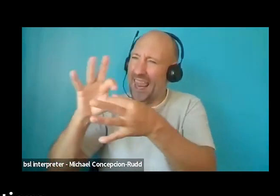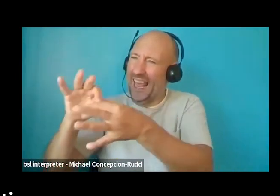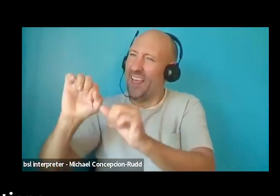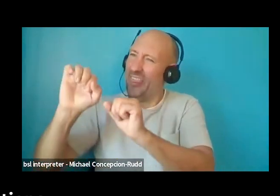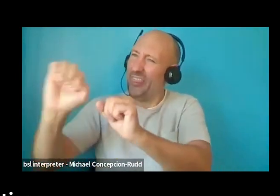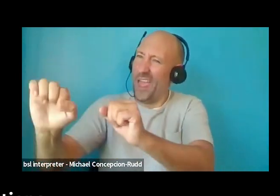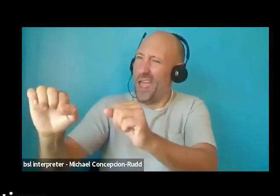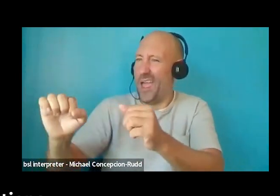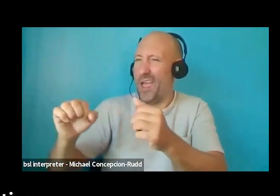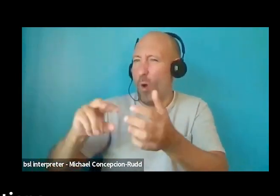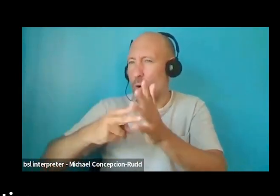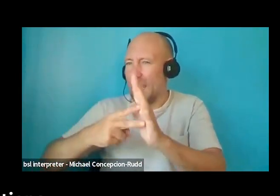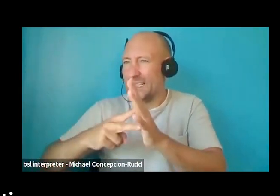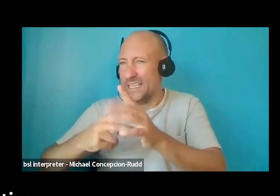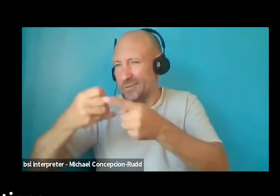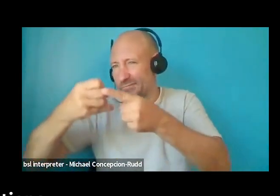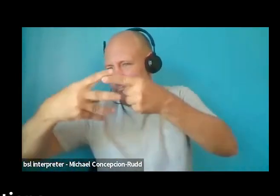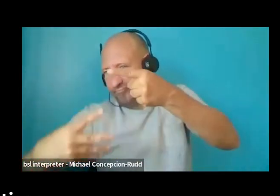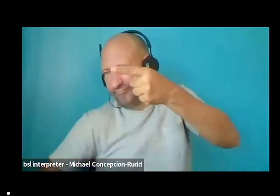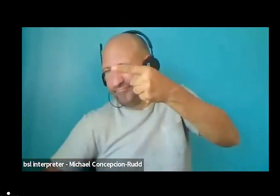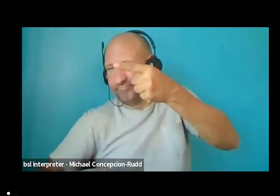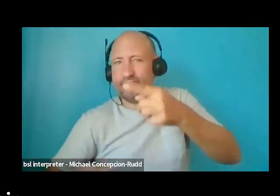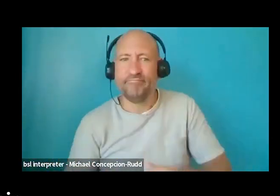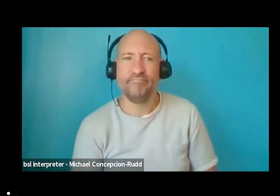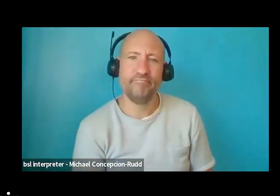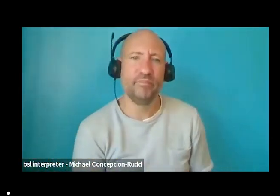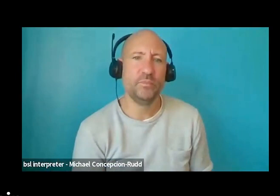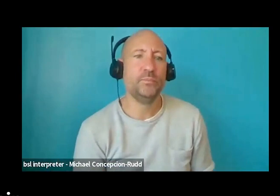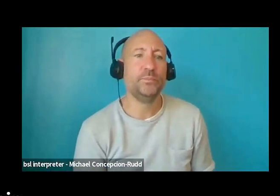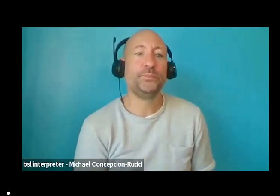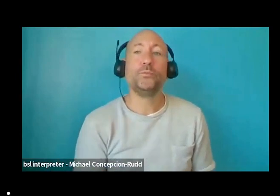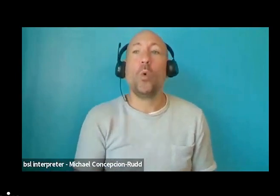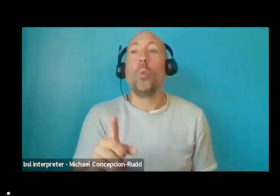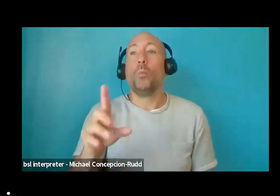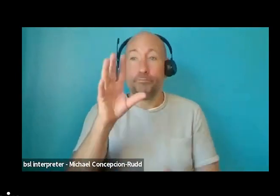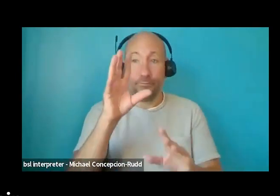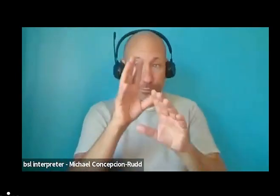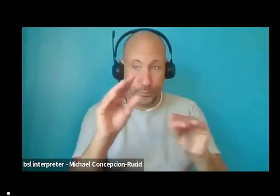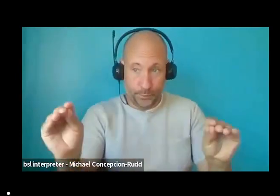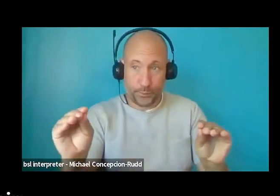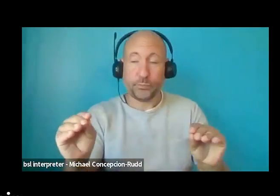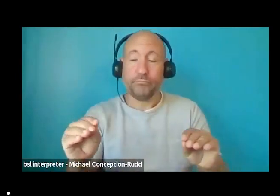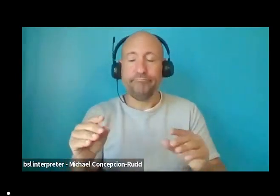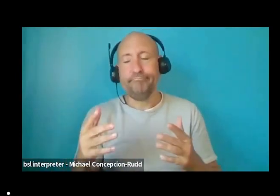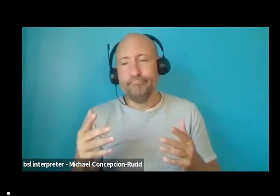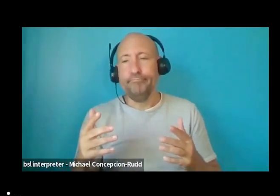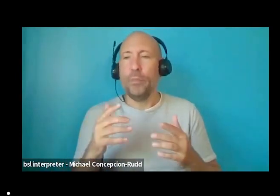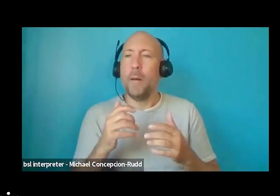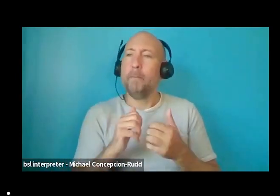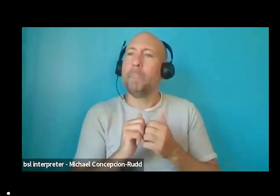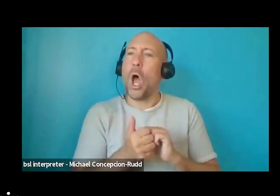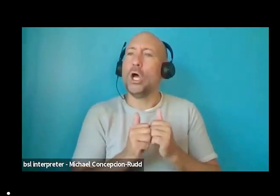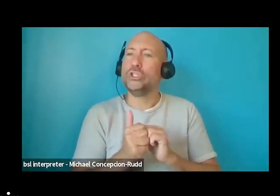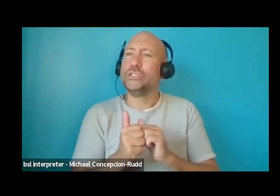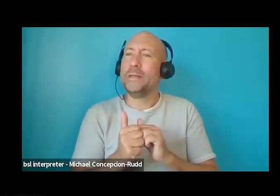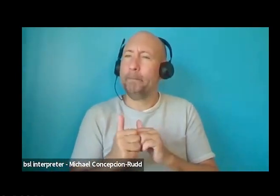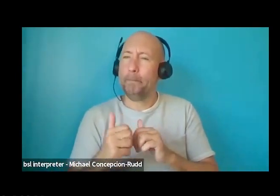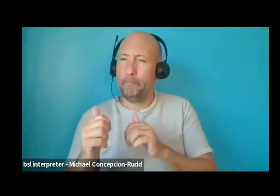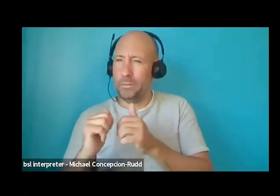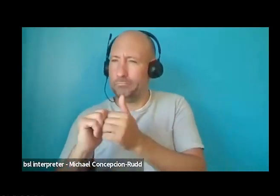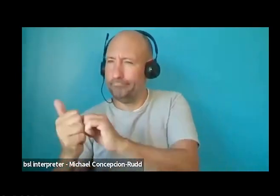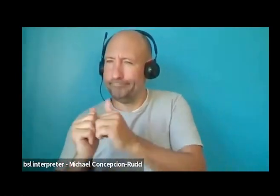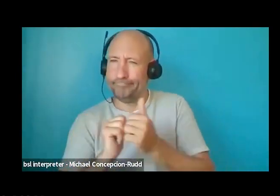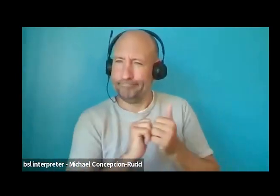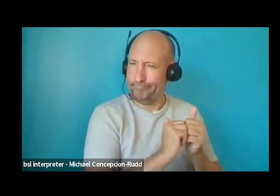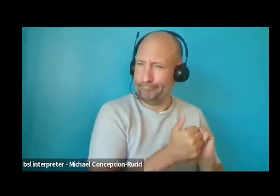all on the said document. And just to remind you, the partnership with your Italian colleagues